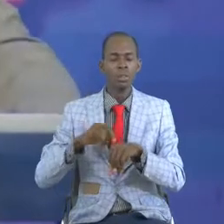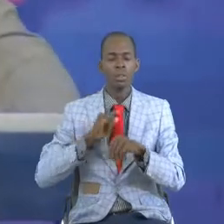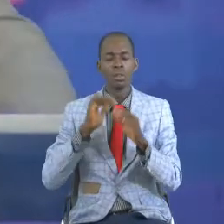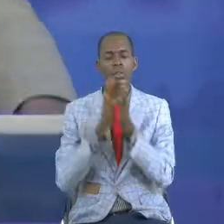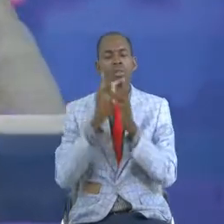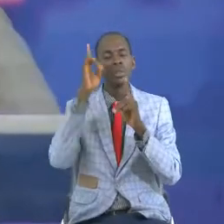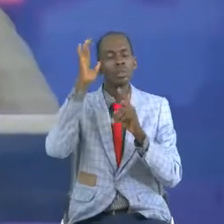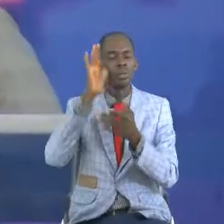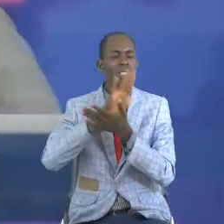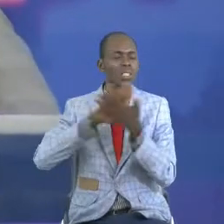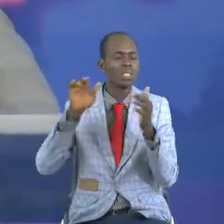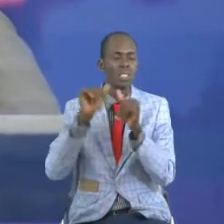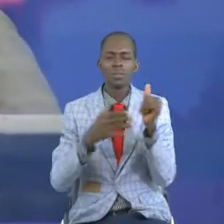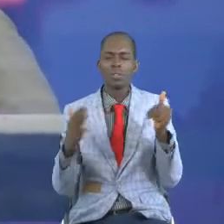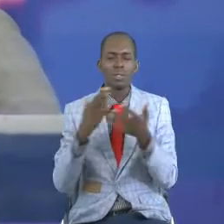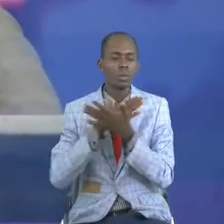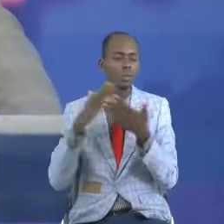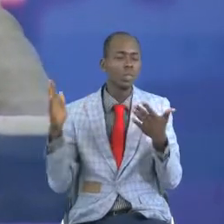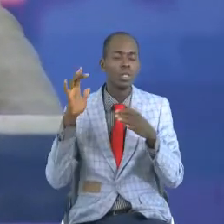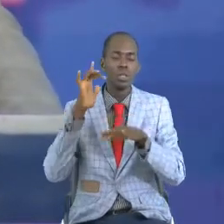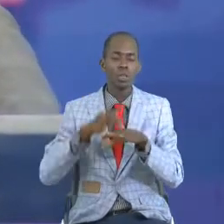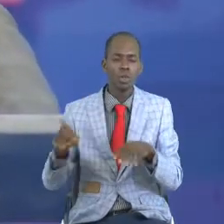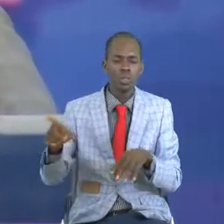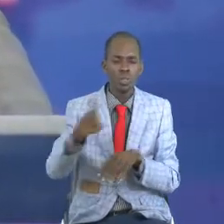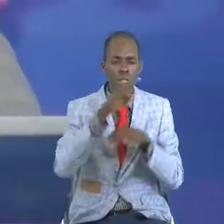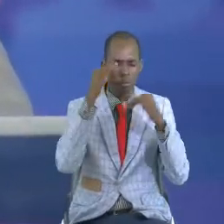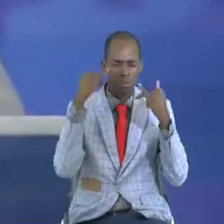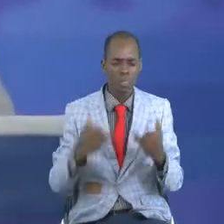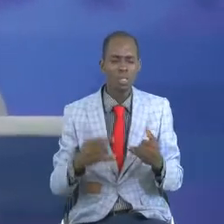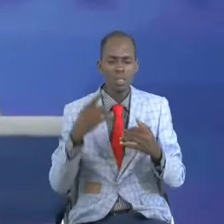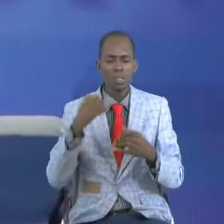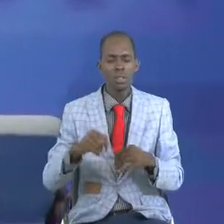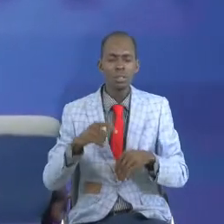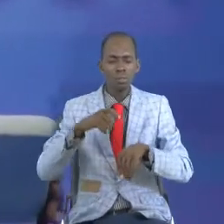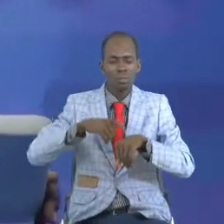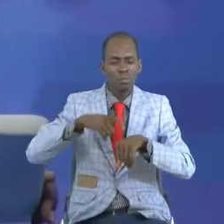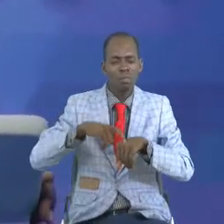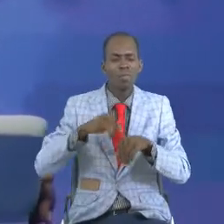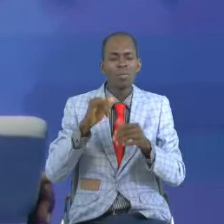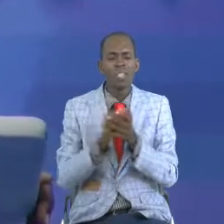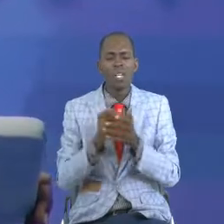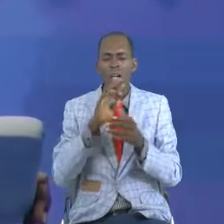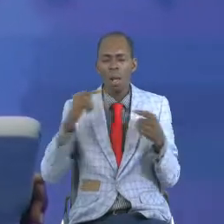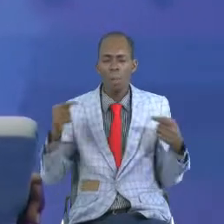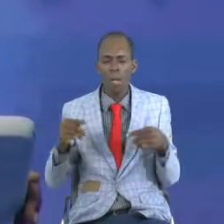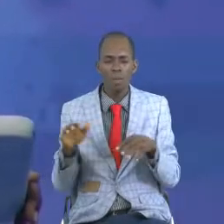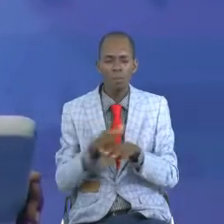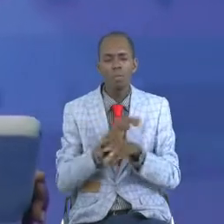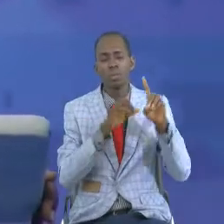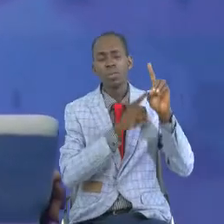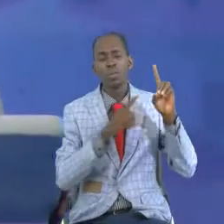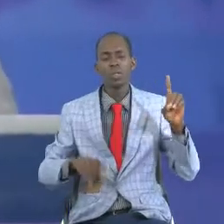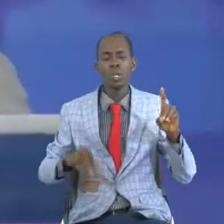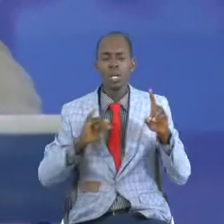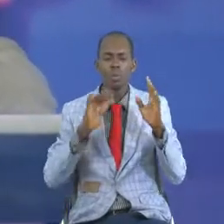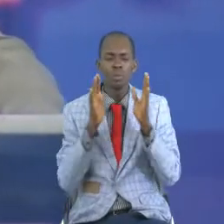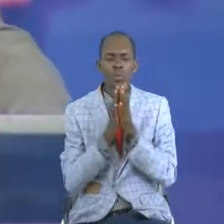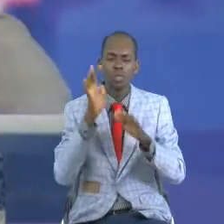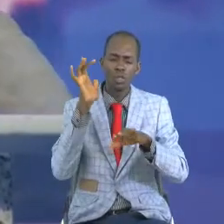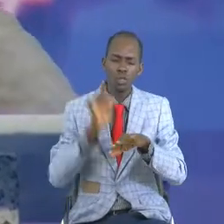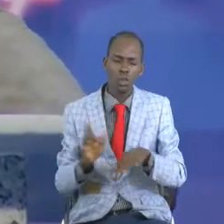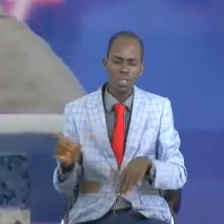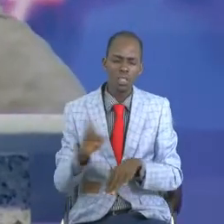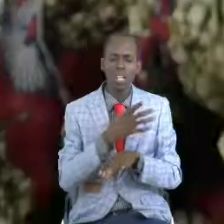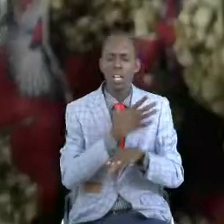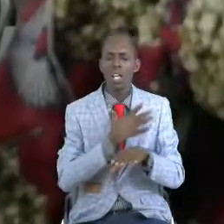away touch them now the joys that are painful lord i pray touch them heal them in